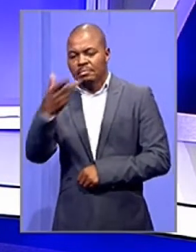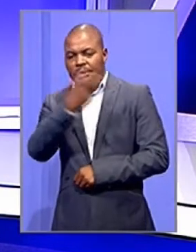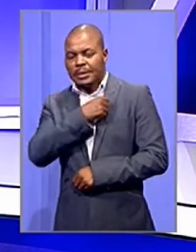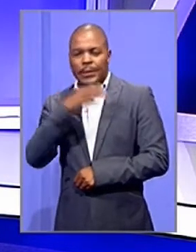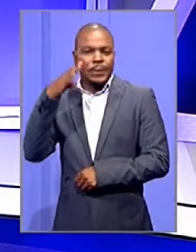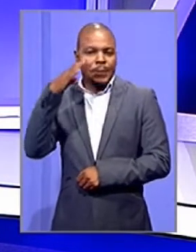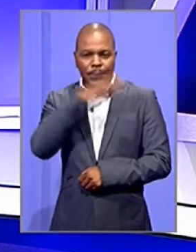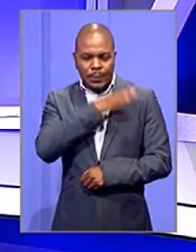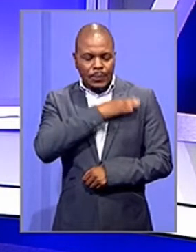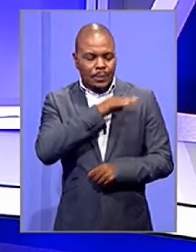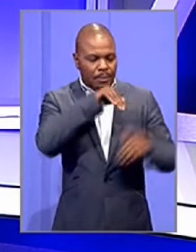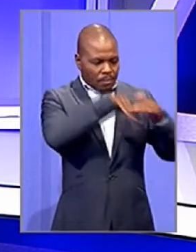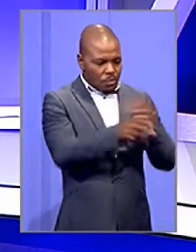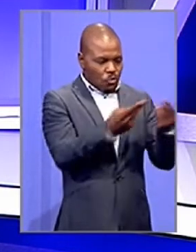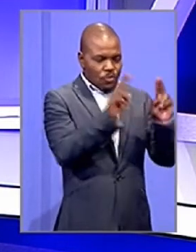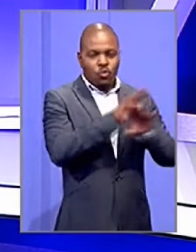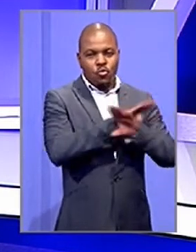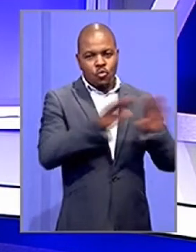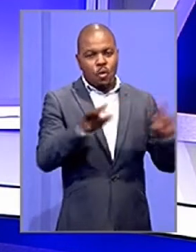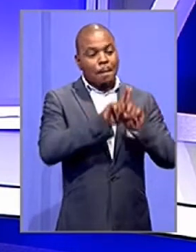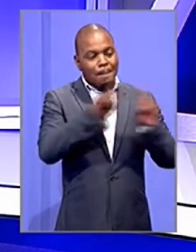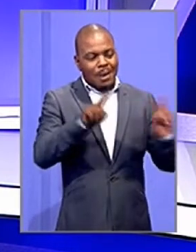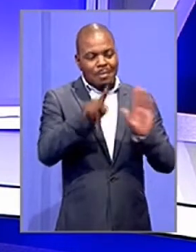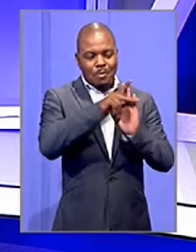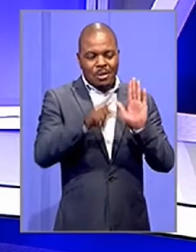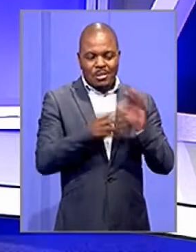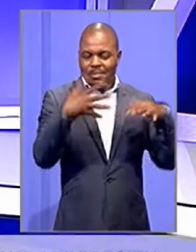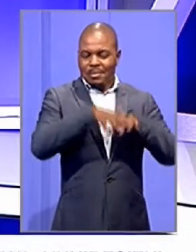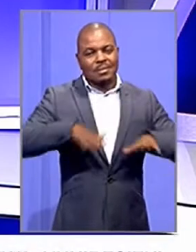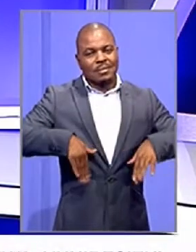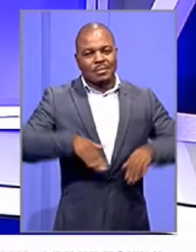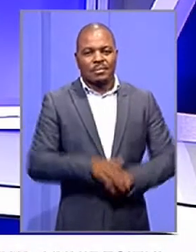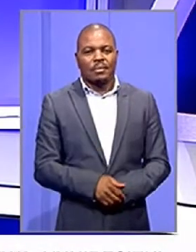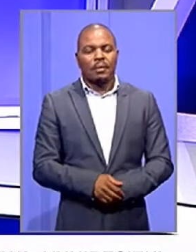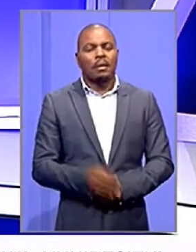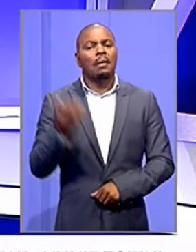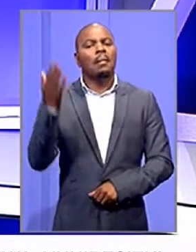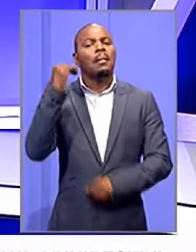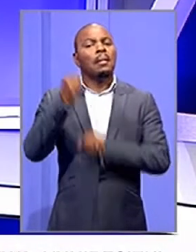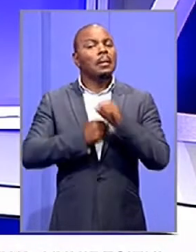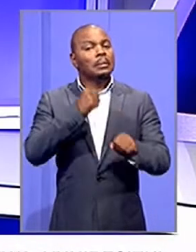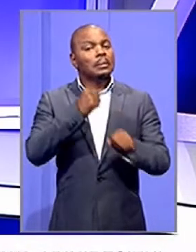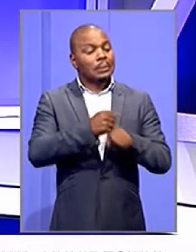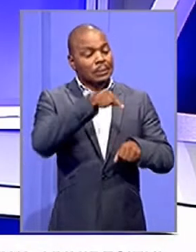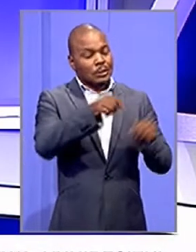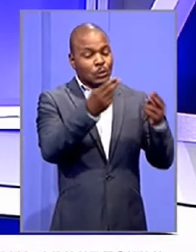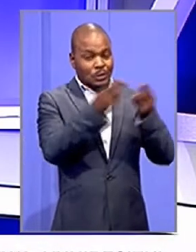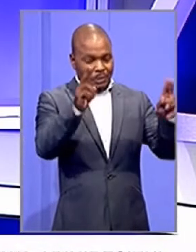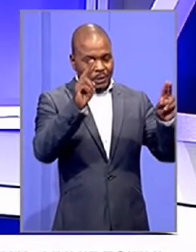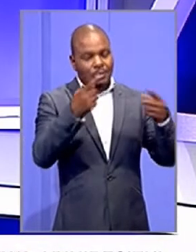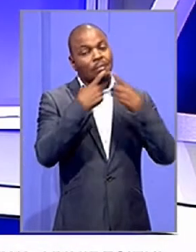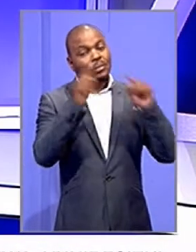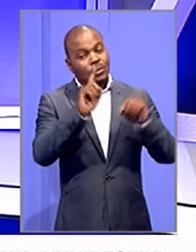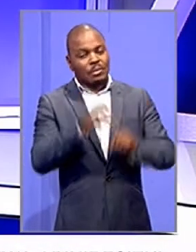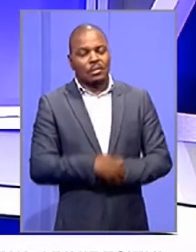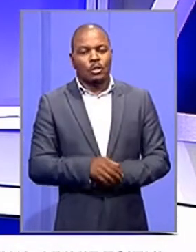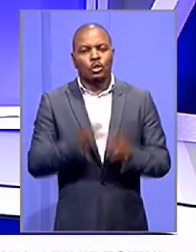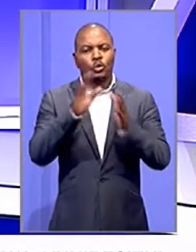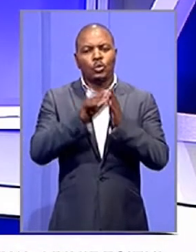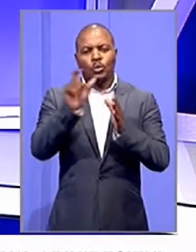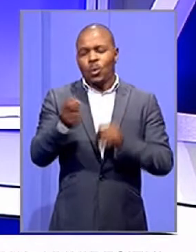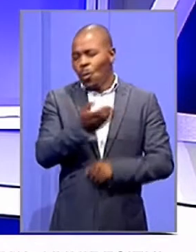go ganetša baithuti ba sego ba entiwa go tsena campuseng. Mafelelong a ngwagola university e boletše gore